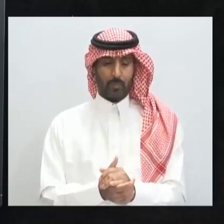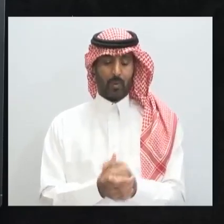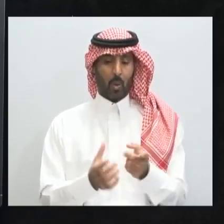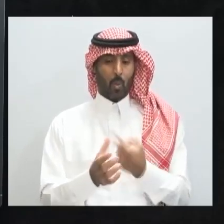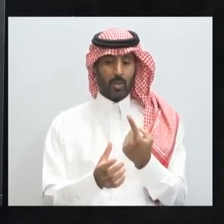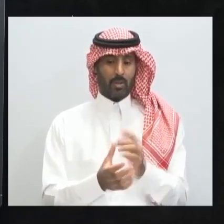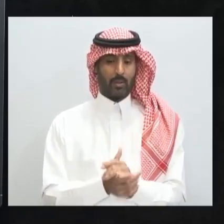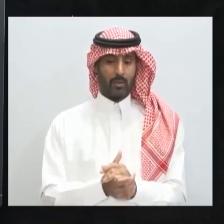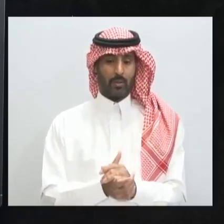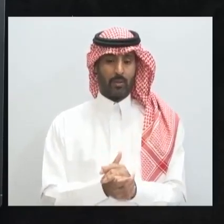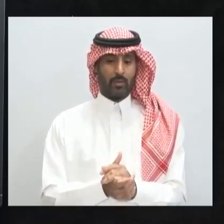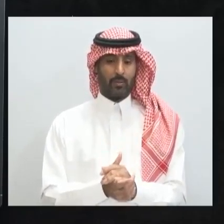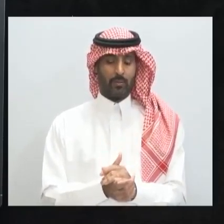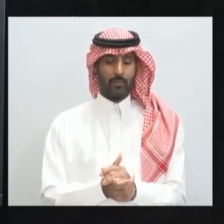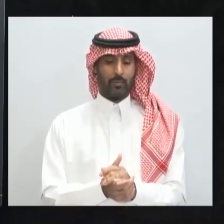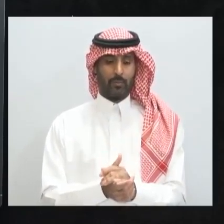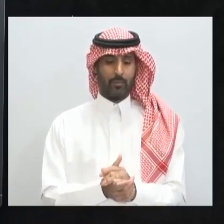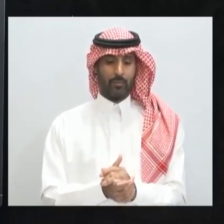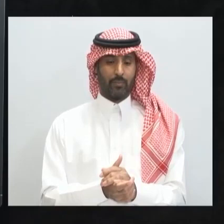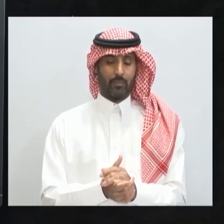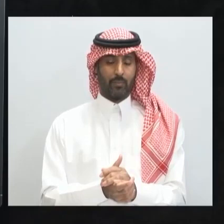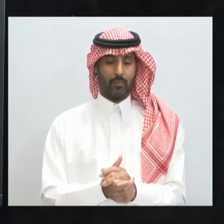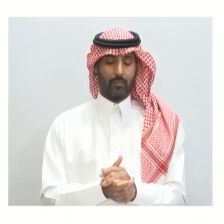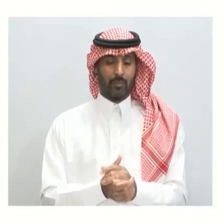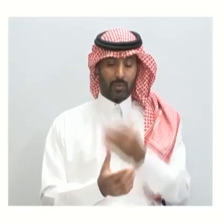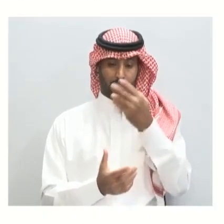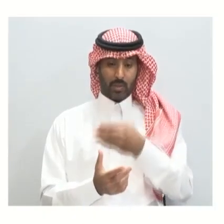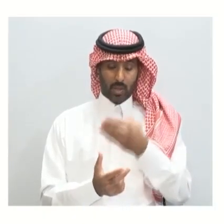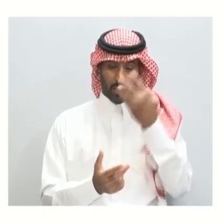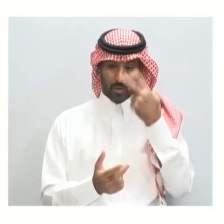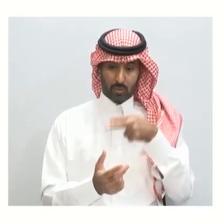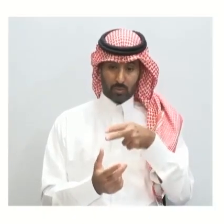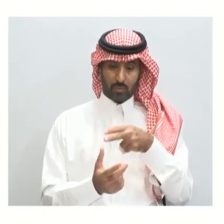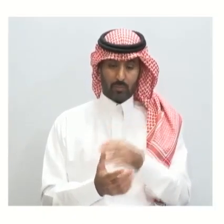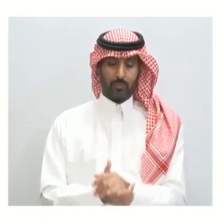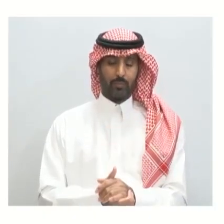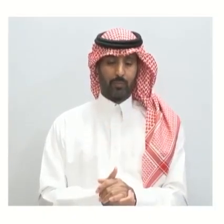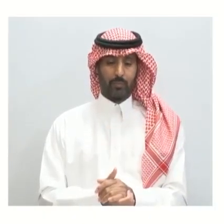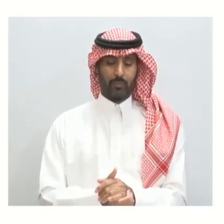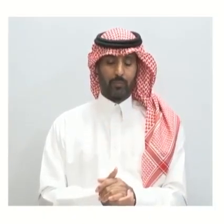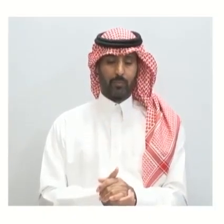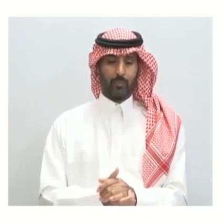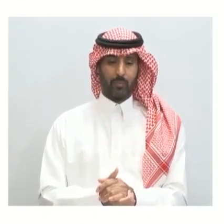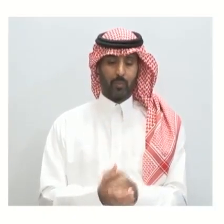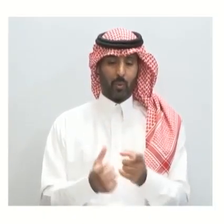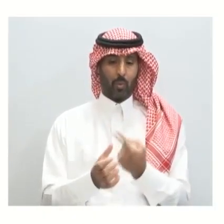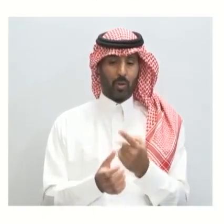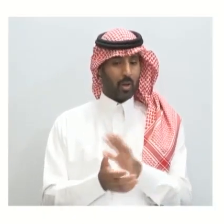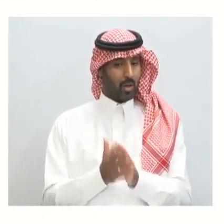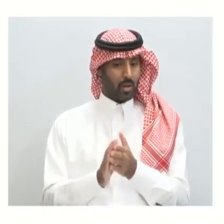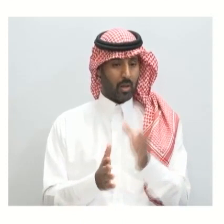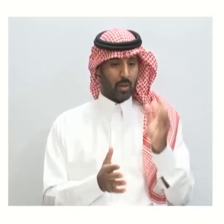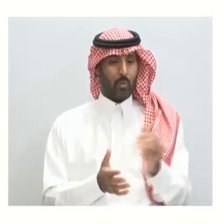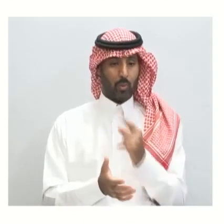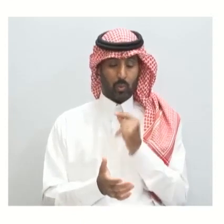thing. Let's just start. Now there are hints for you as well. Now let's start. We have the first one is done for you. Would